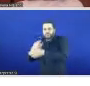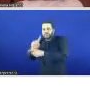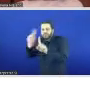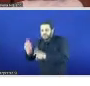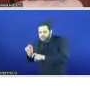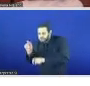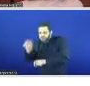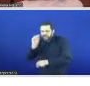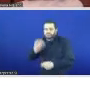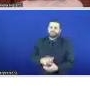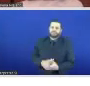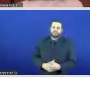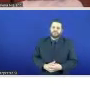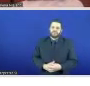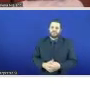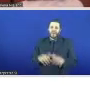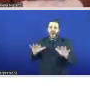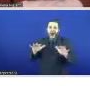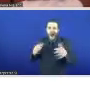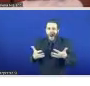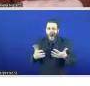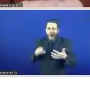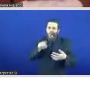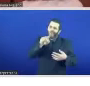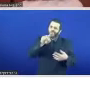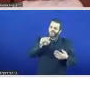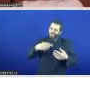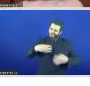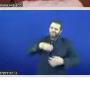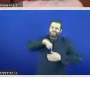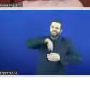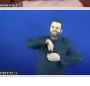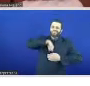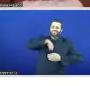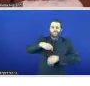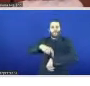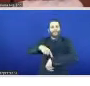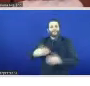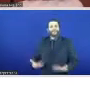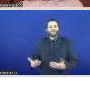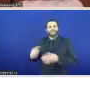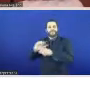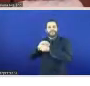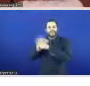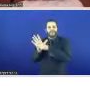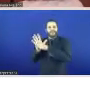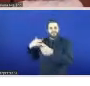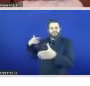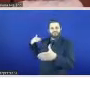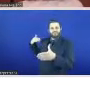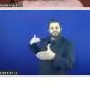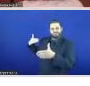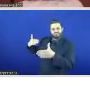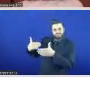of gender and disability? How can we make sure that women with disabilities are part of the discussion in building back better?